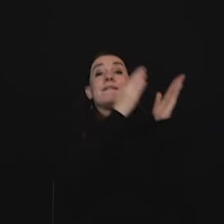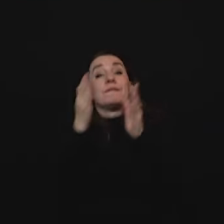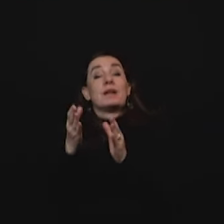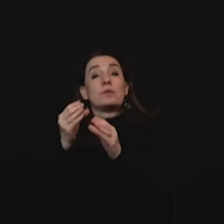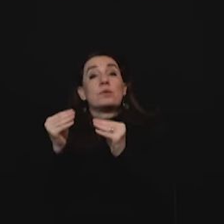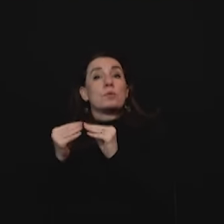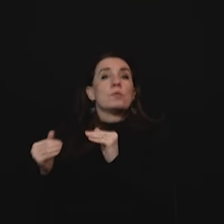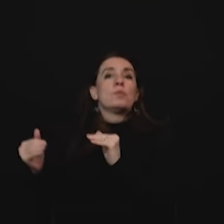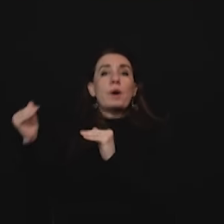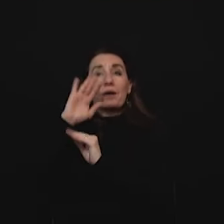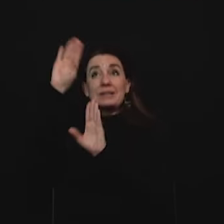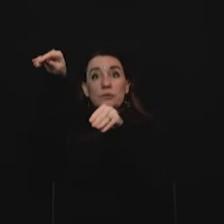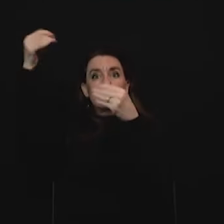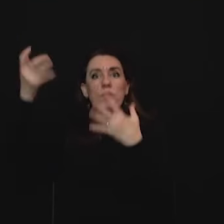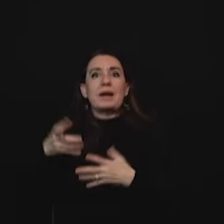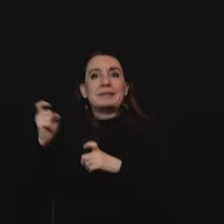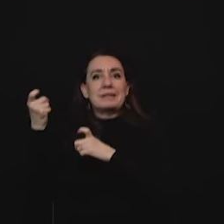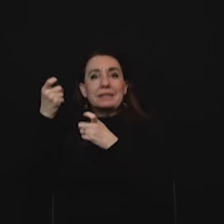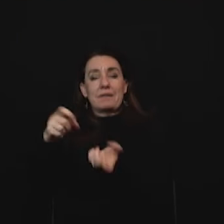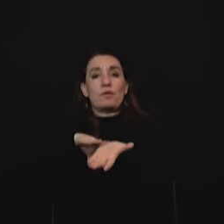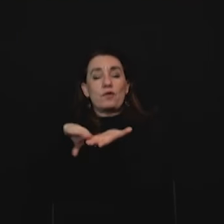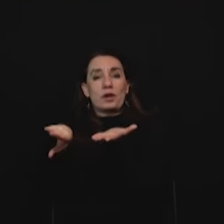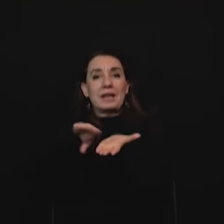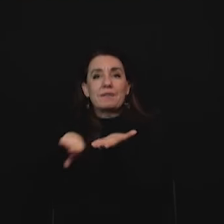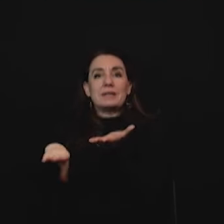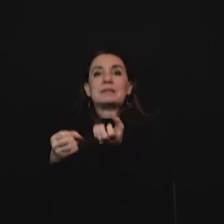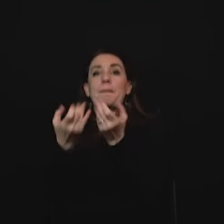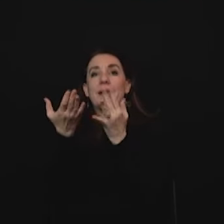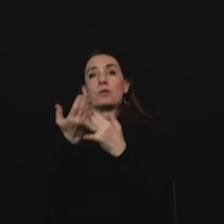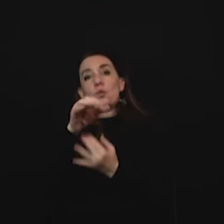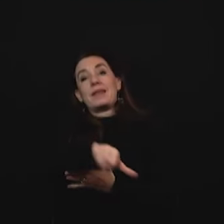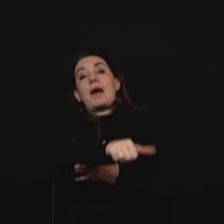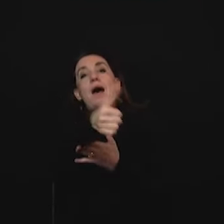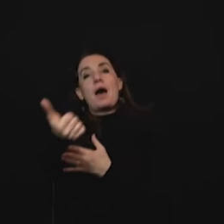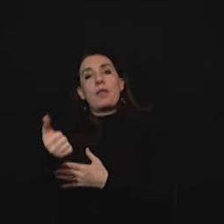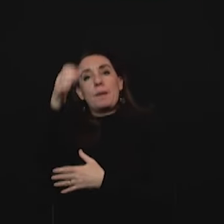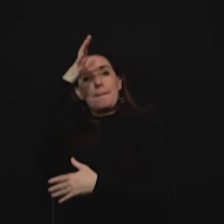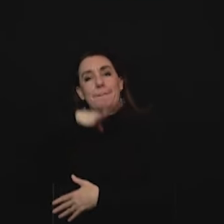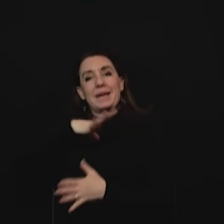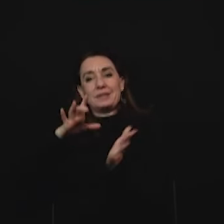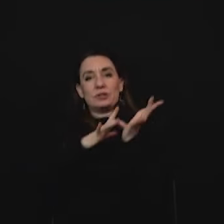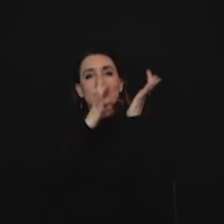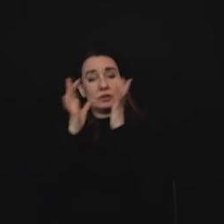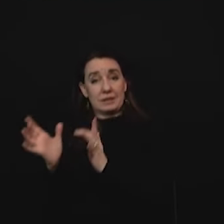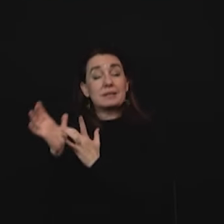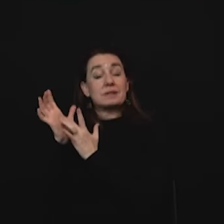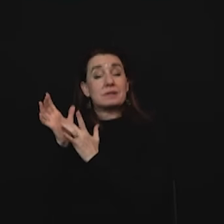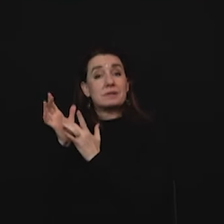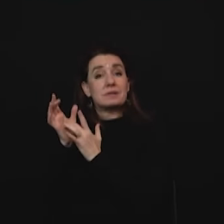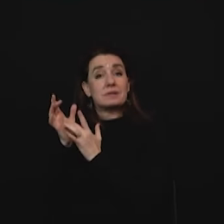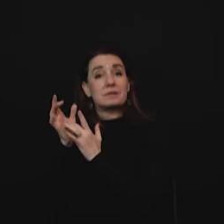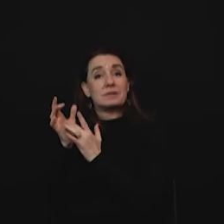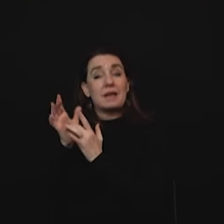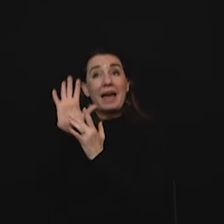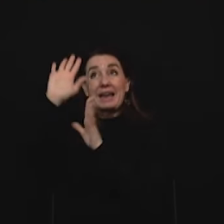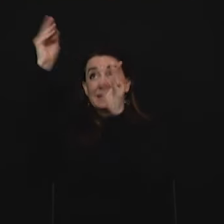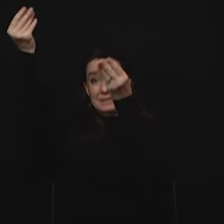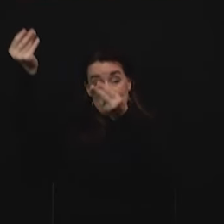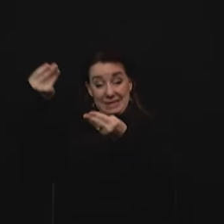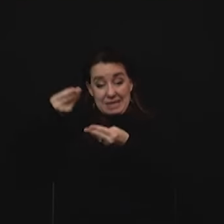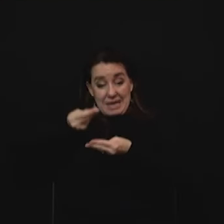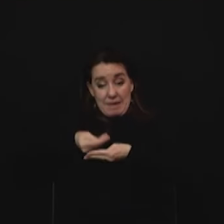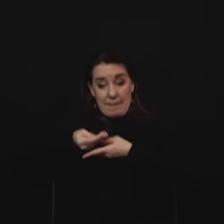God's wonderful grace and his gift of forgiveness to many through the other man, Jesus Christ. And the result of God's gracious gift